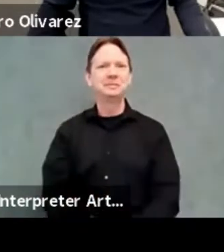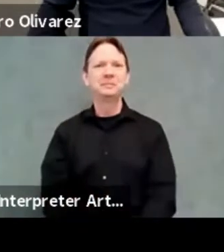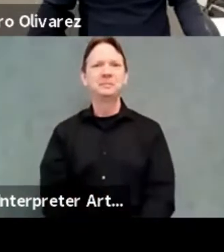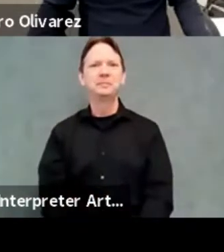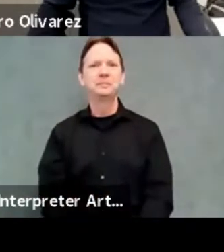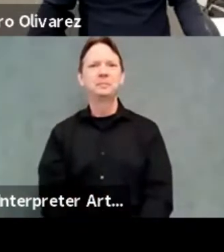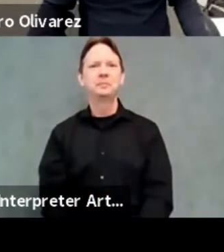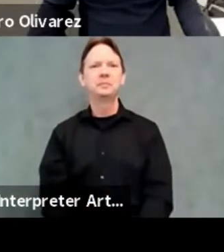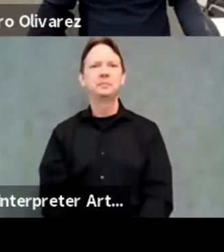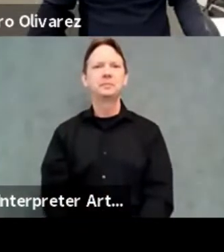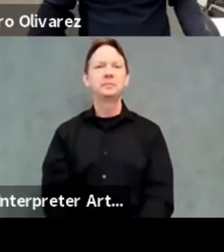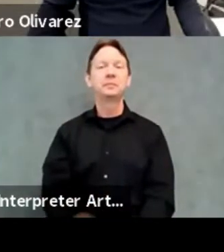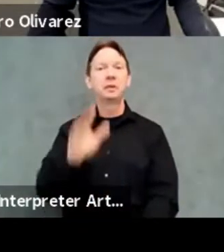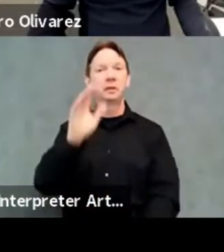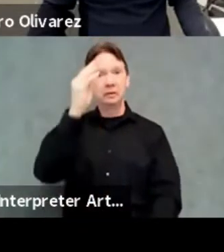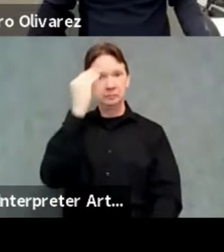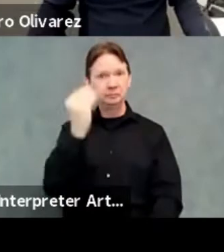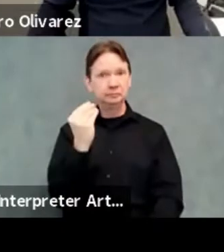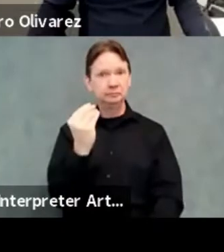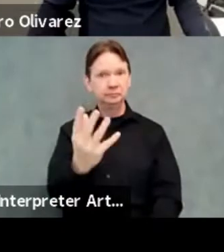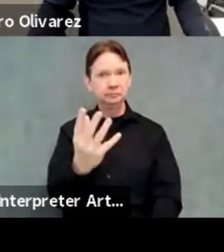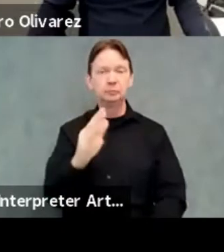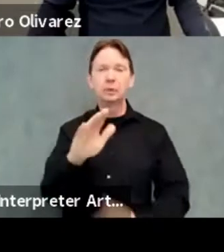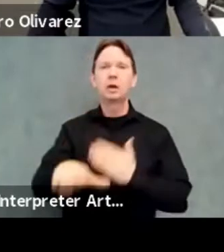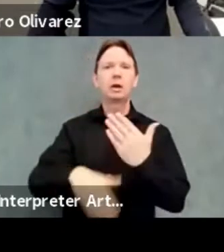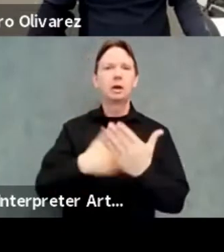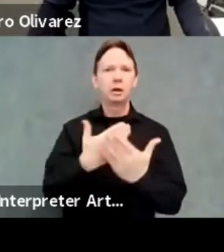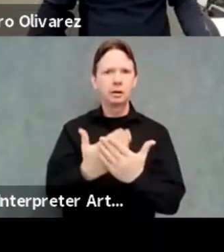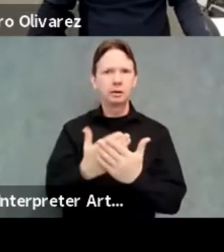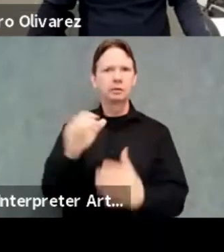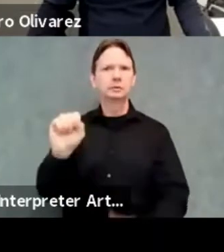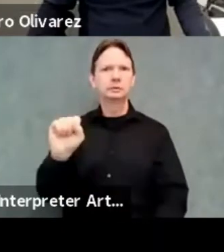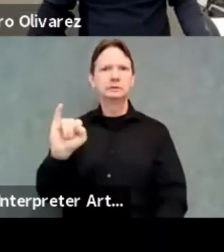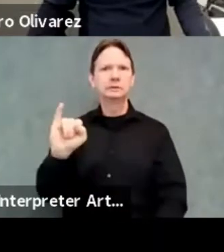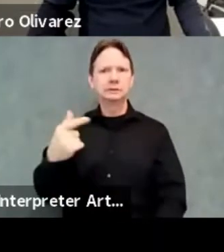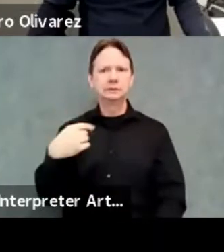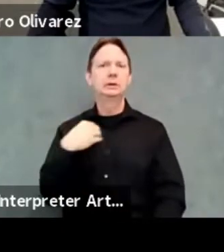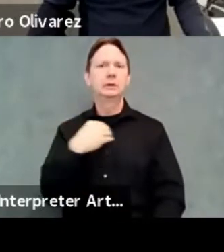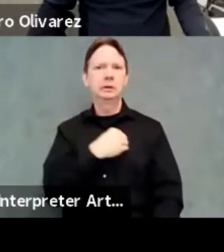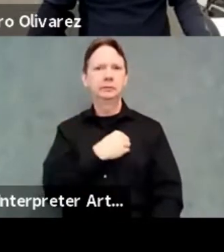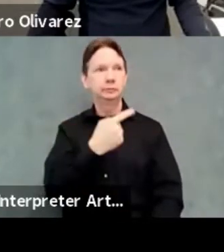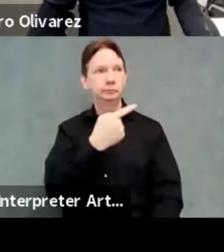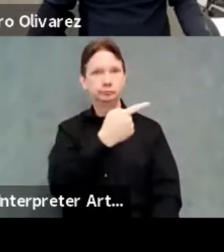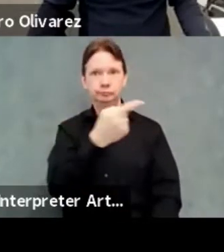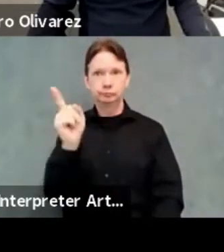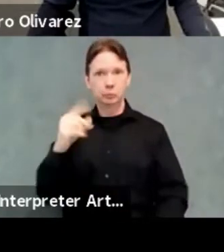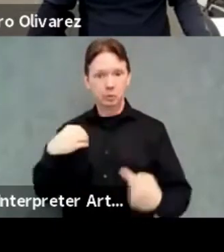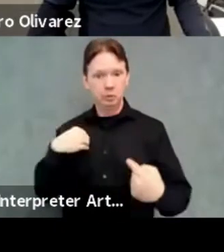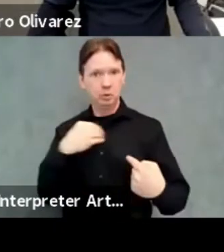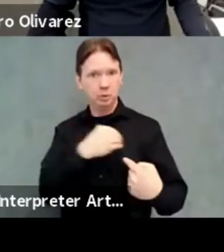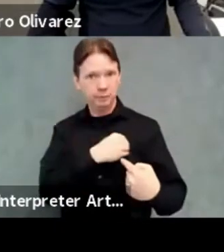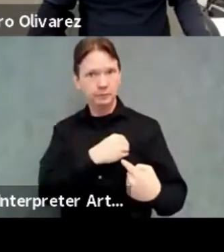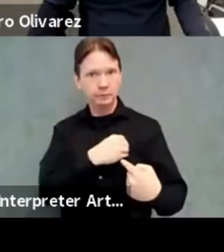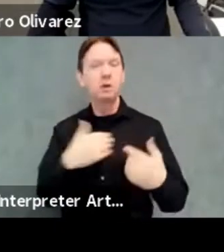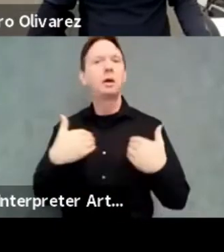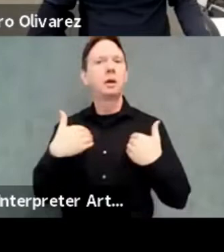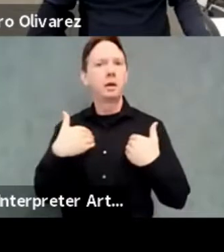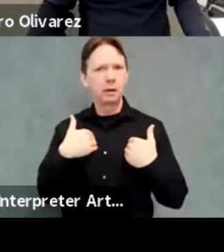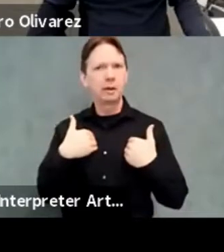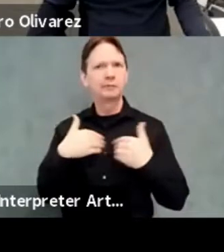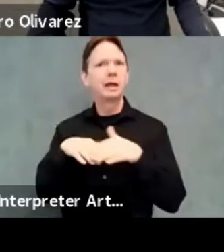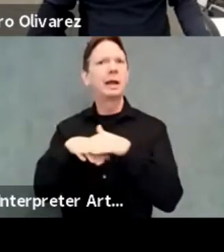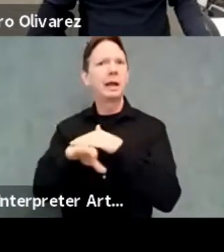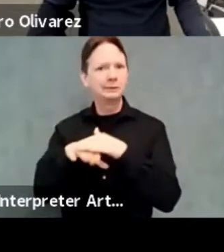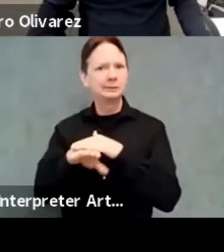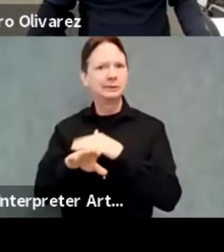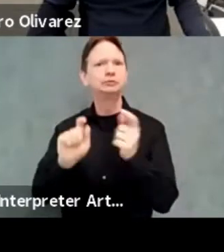have access to edit those websites. Again, we're setting up the access for the 21-22 year. If you don't have access yet, you will